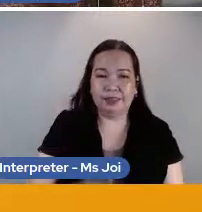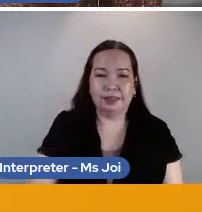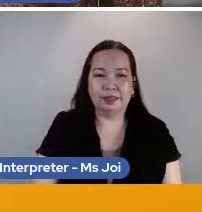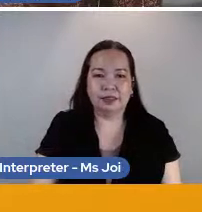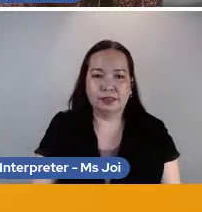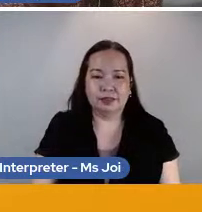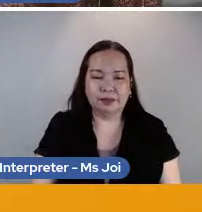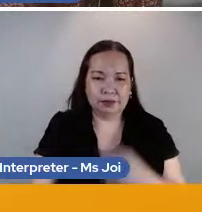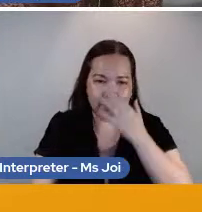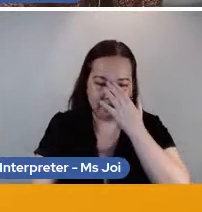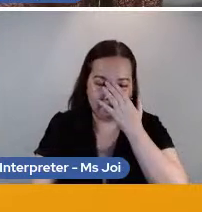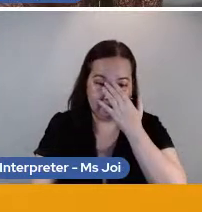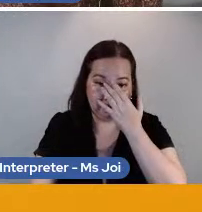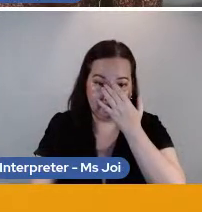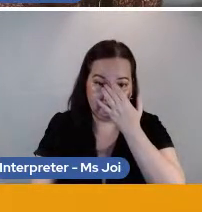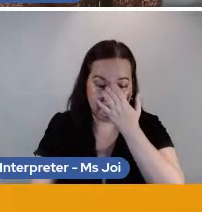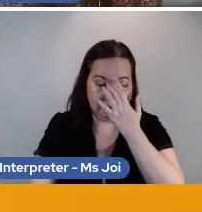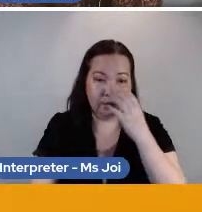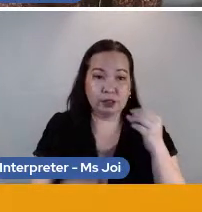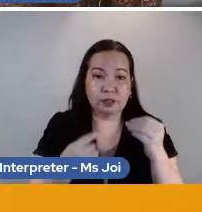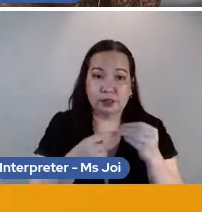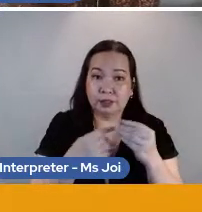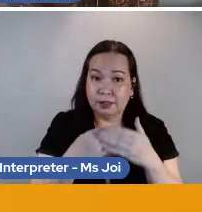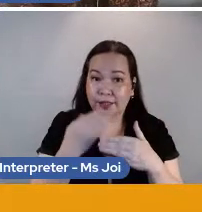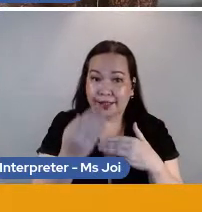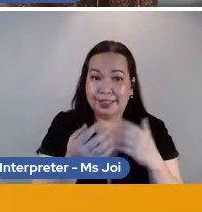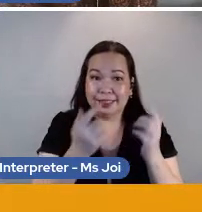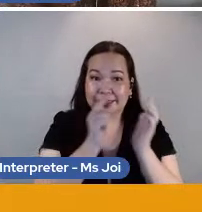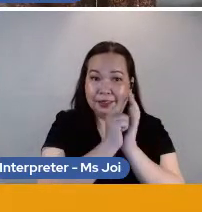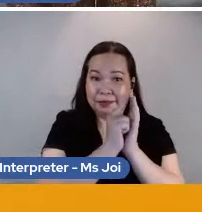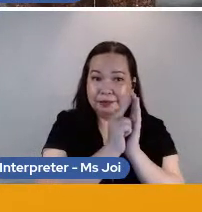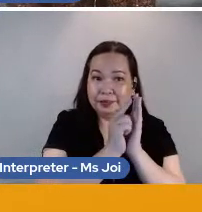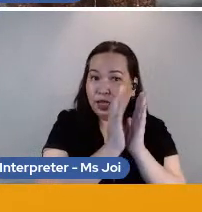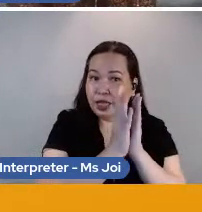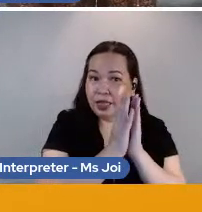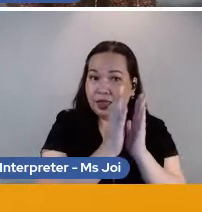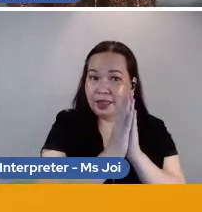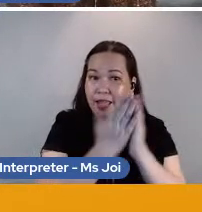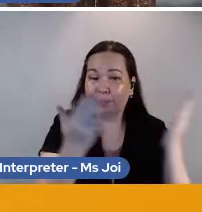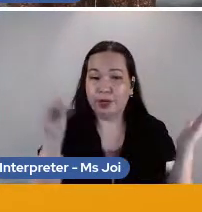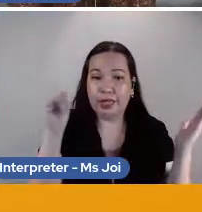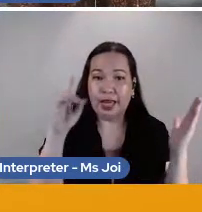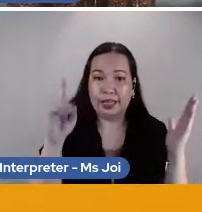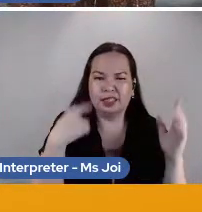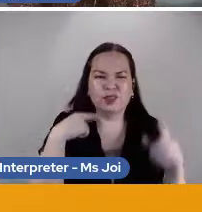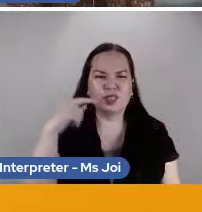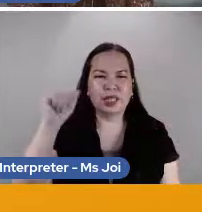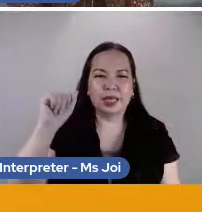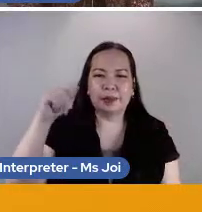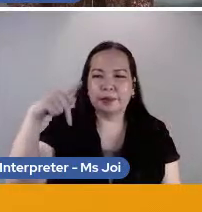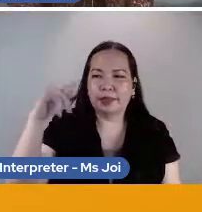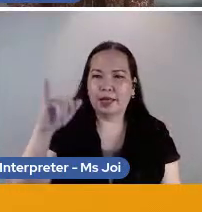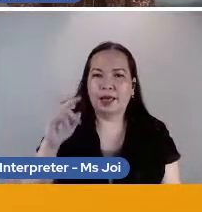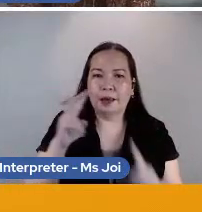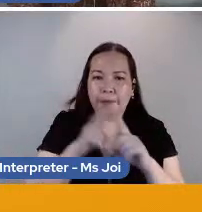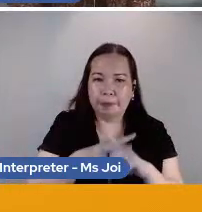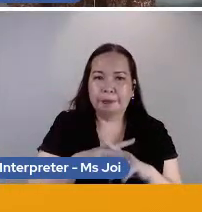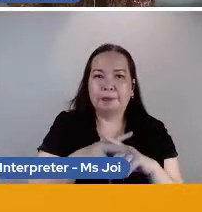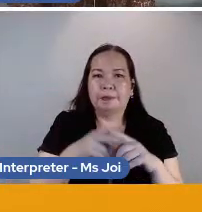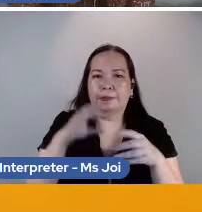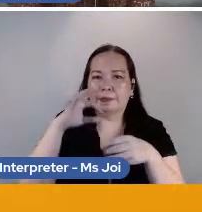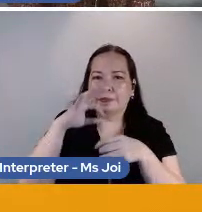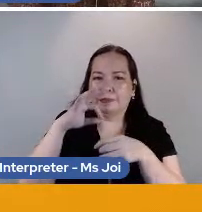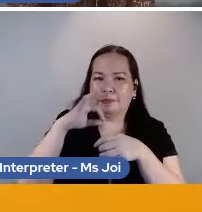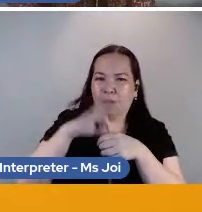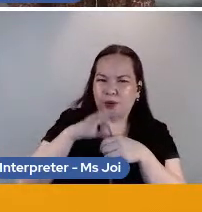And now moving on to the Ads Library API. So API stands for Application Programming Interface,